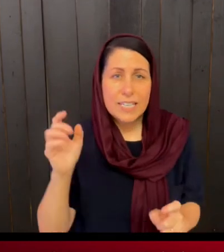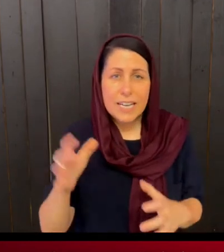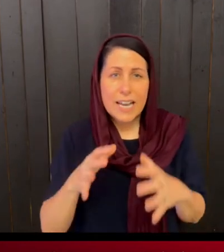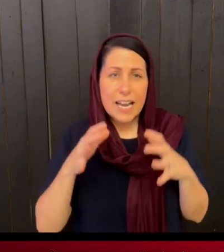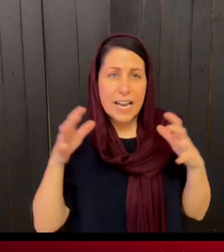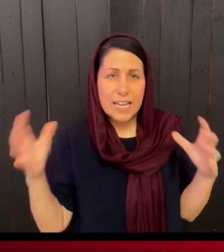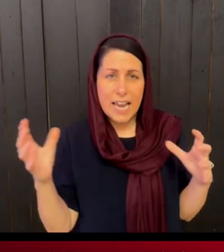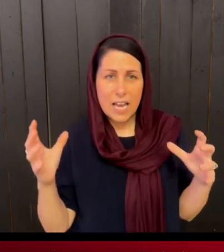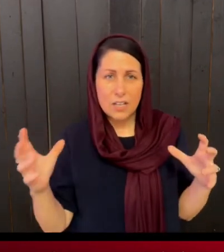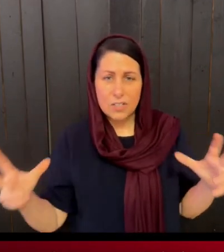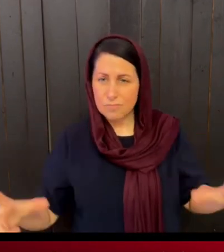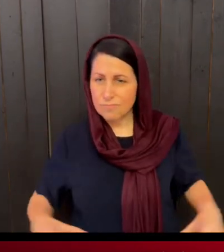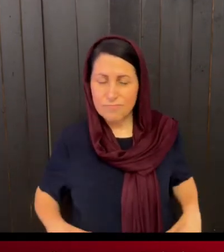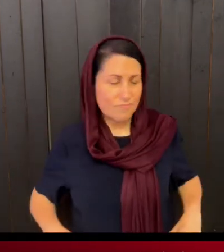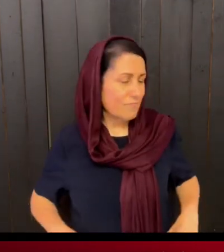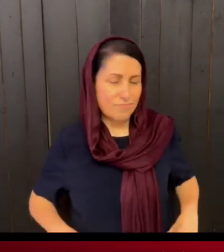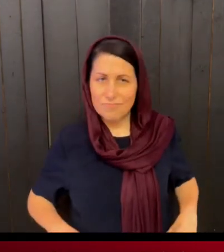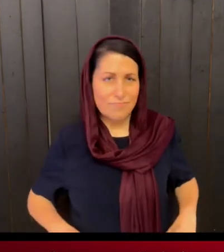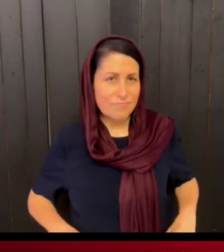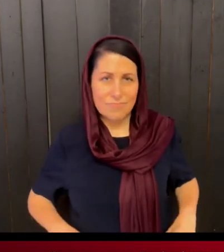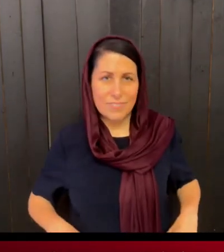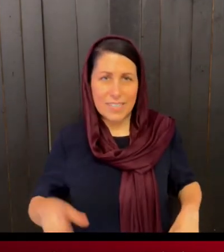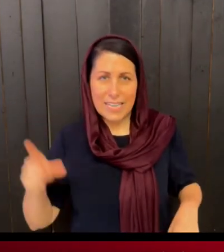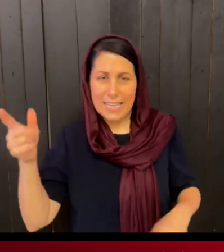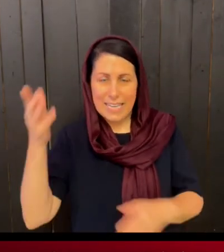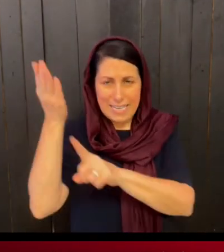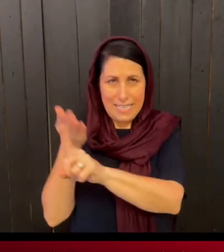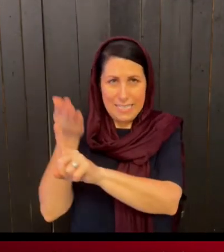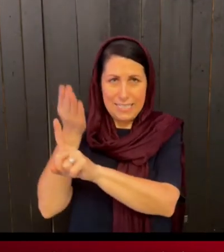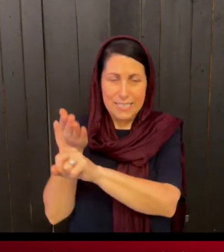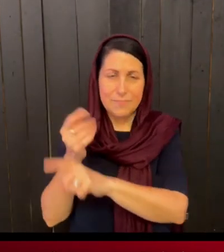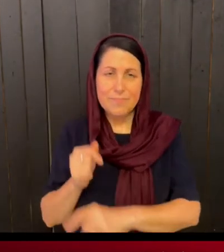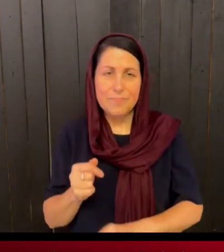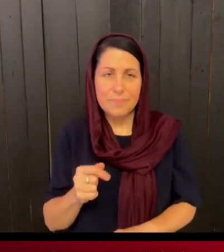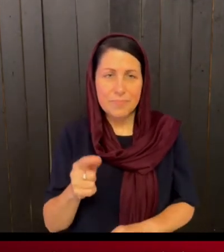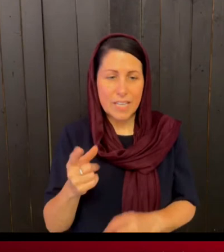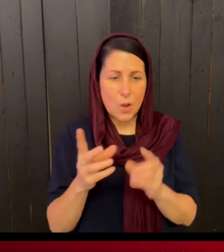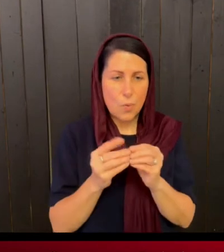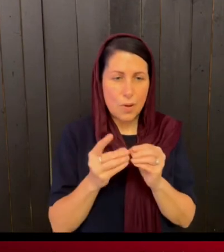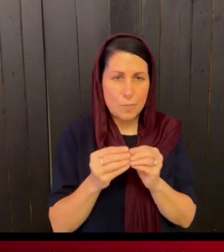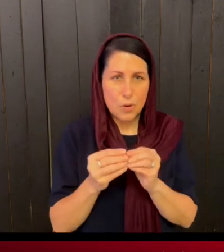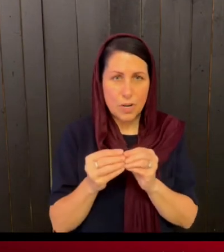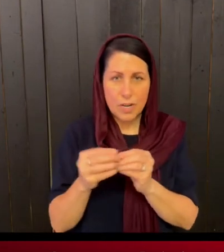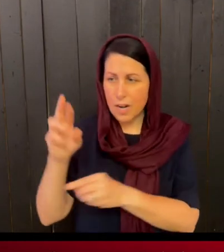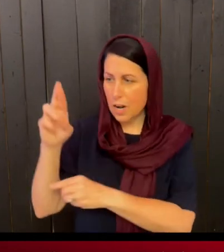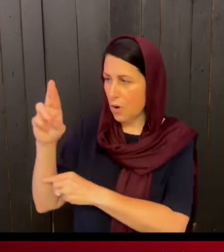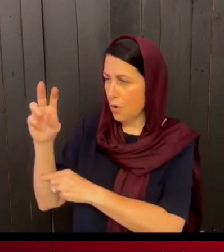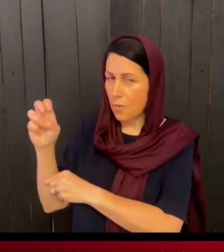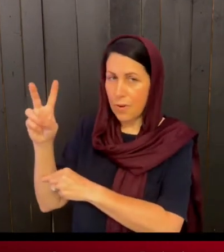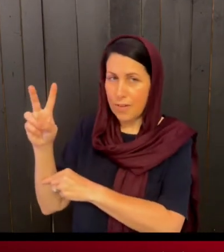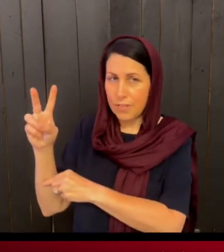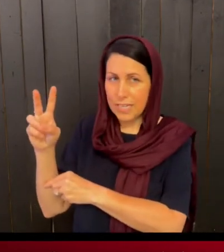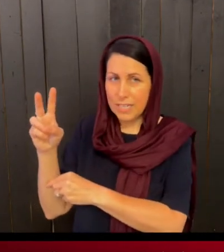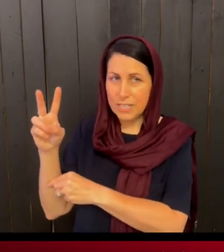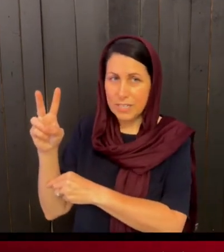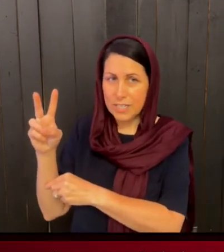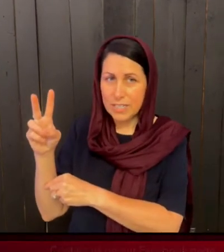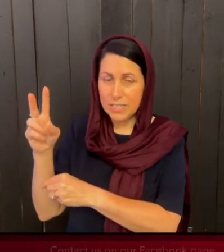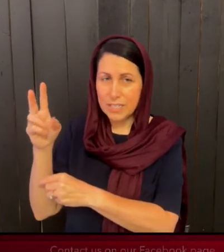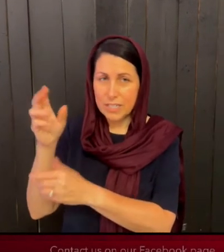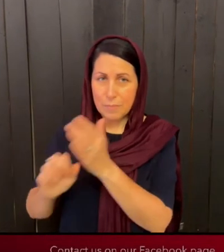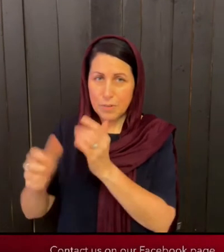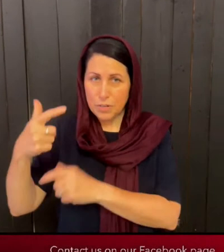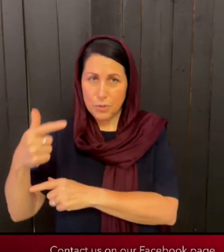is. And then could you bring up another scripture that's very similar? Revelation 21, verses 5 and 6. Thank